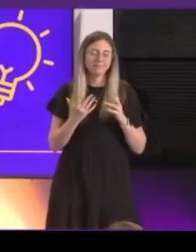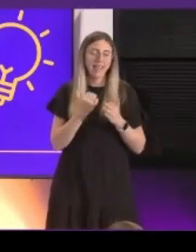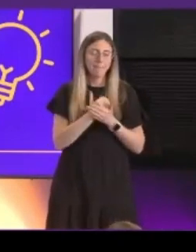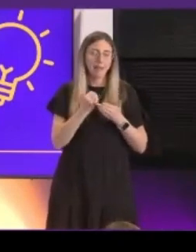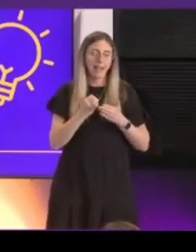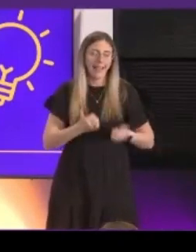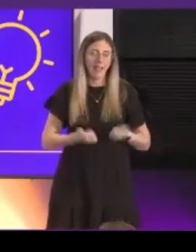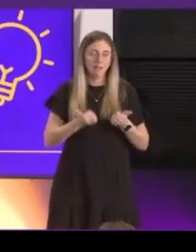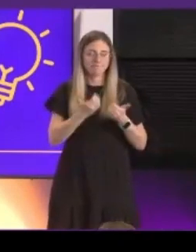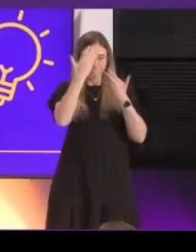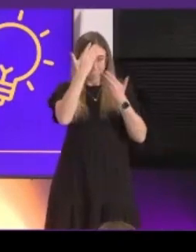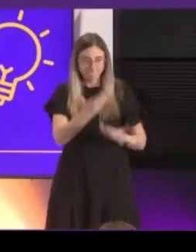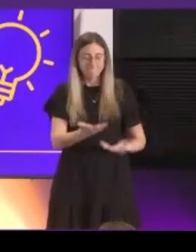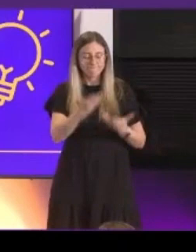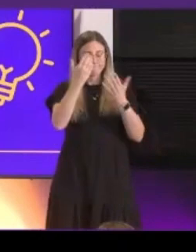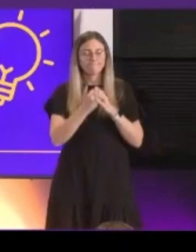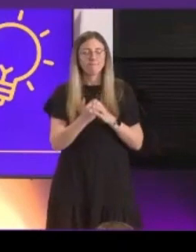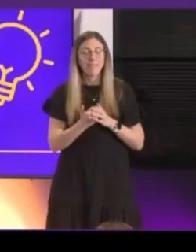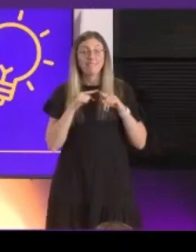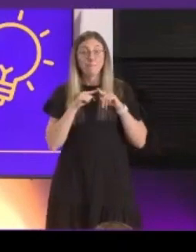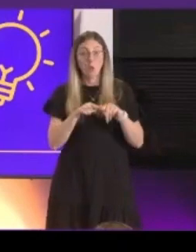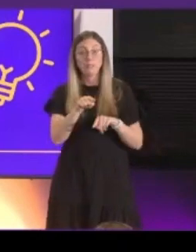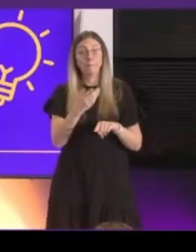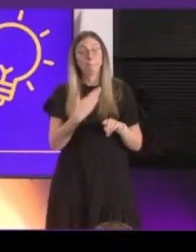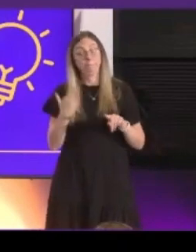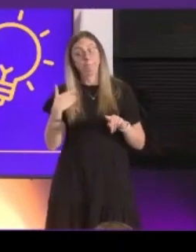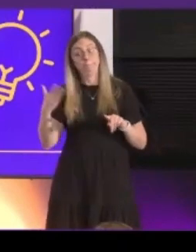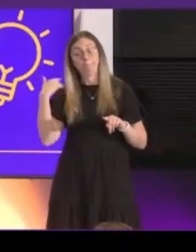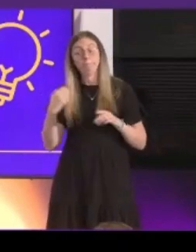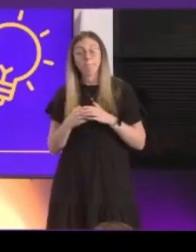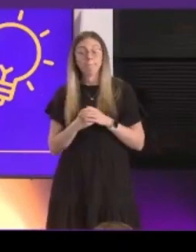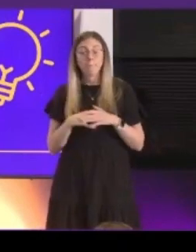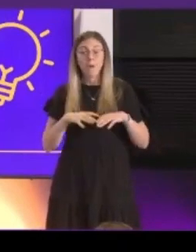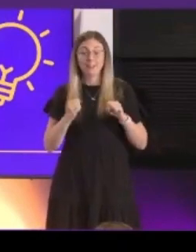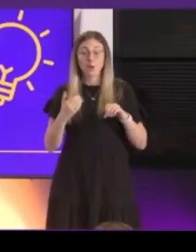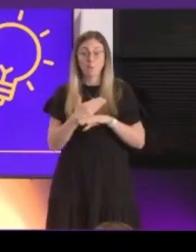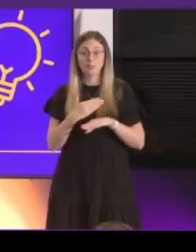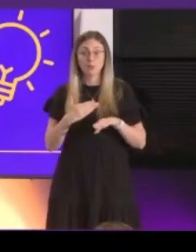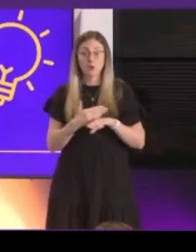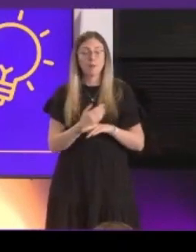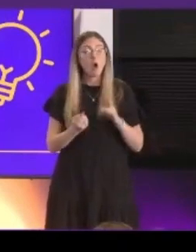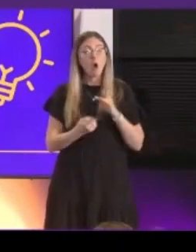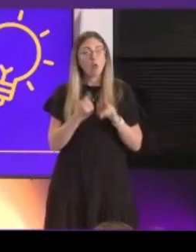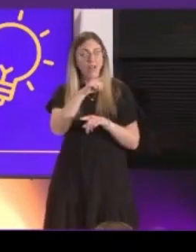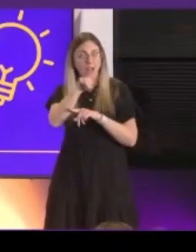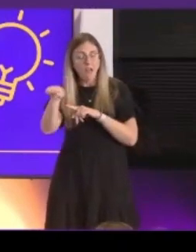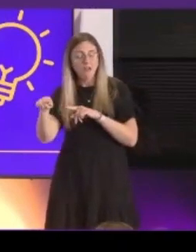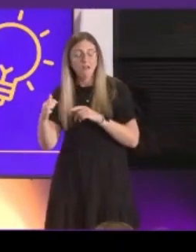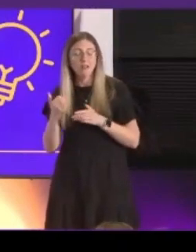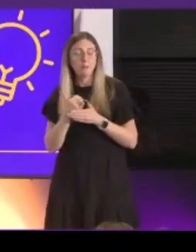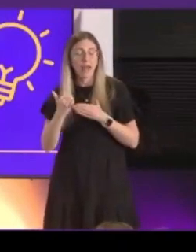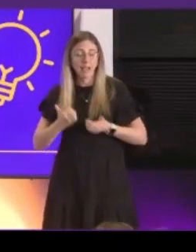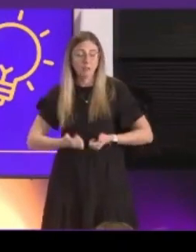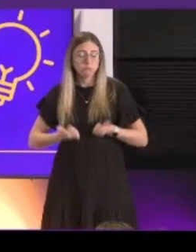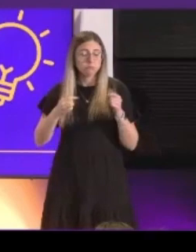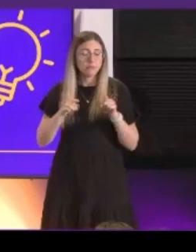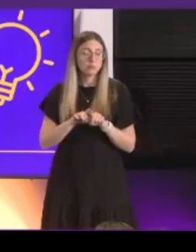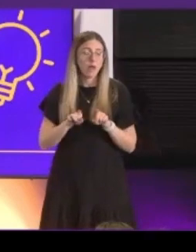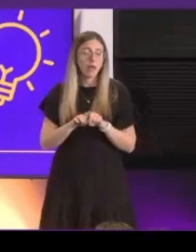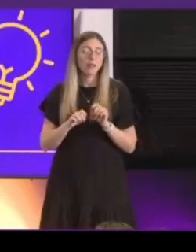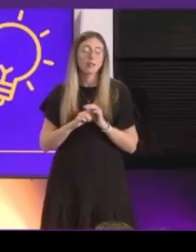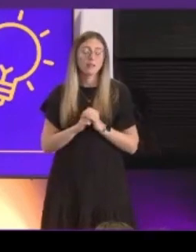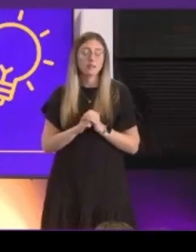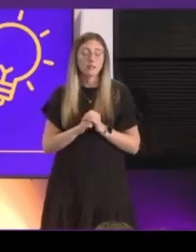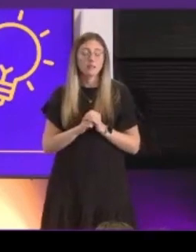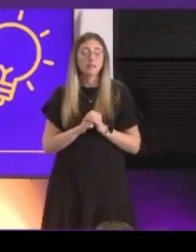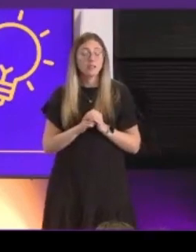banking, right? He's a man that I used to follow when I founded this program, right? There are other banks doing great work, and I think